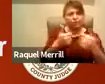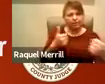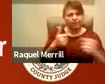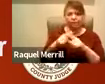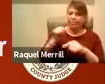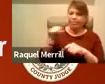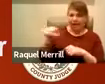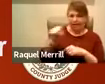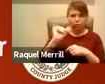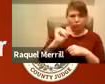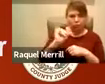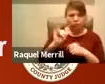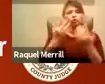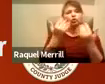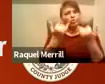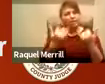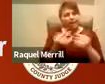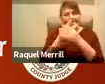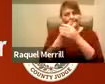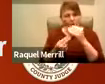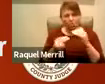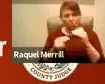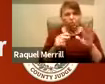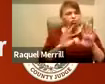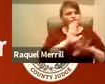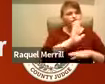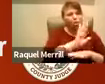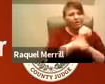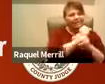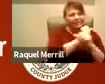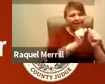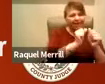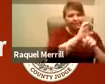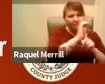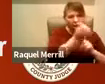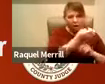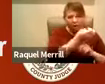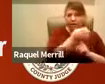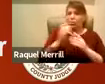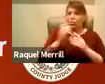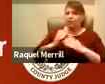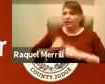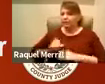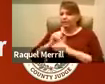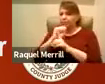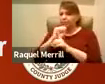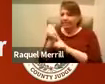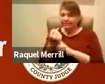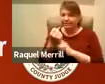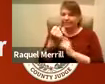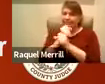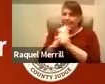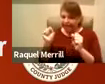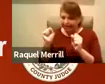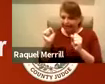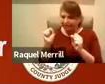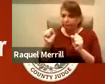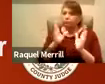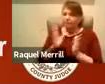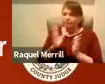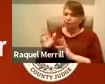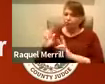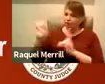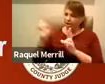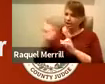them. So now the combination of your safe environment with a customer that is also coming in here prepared to be